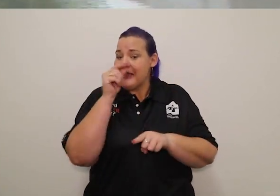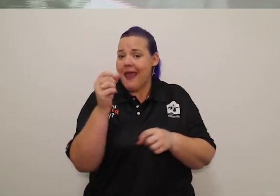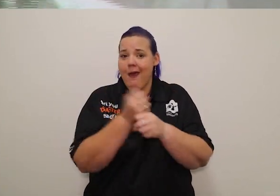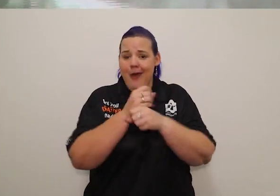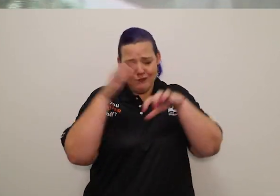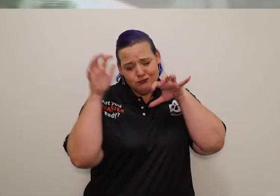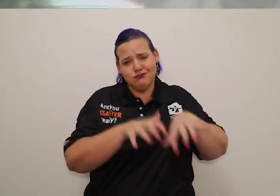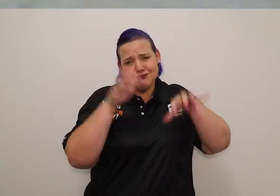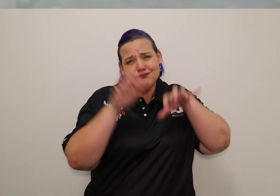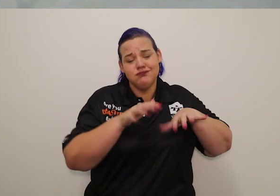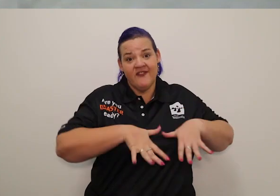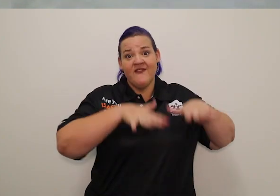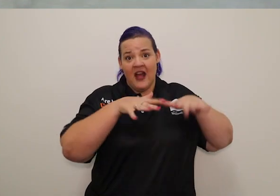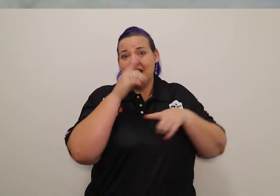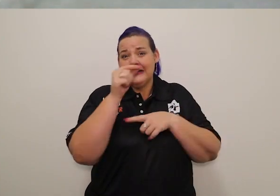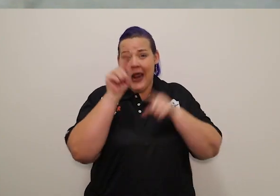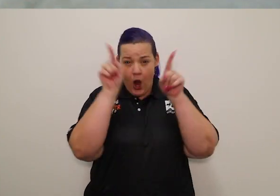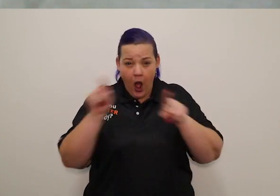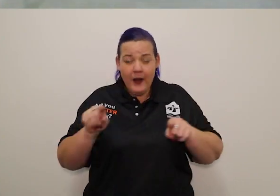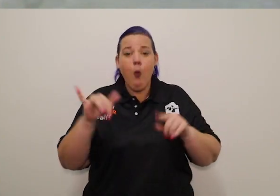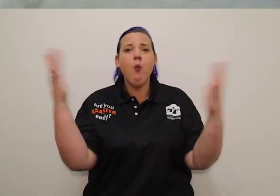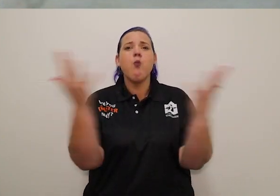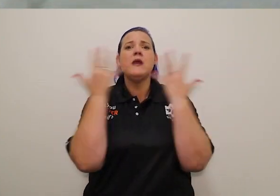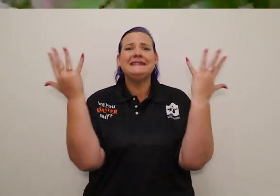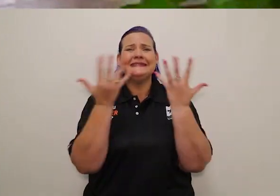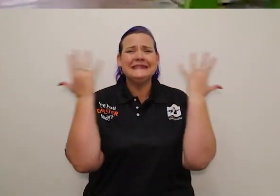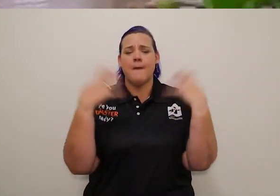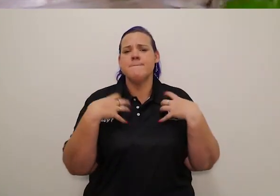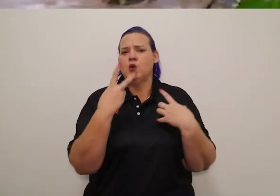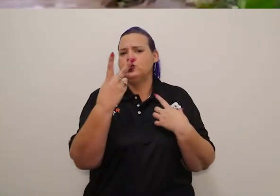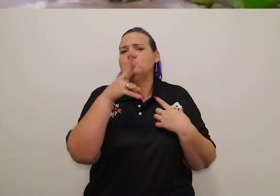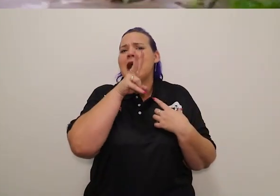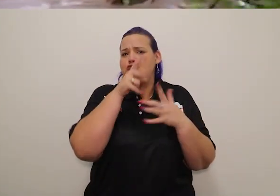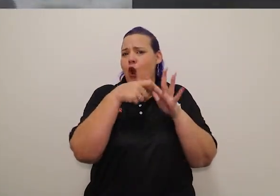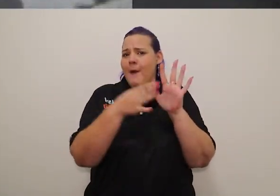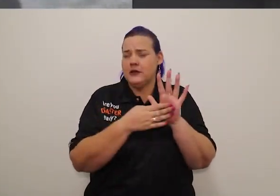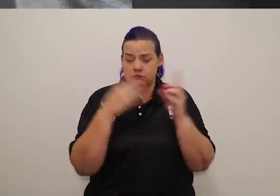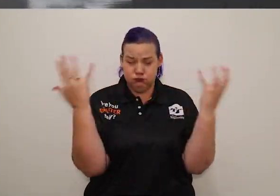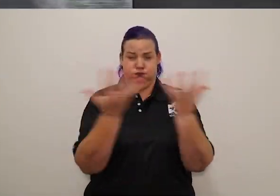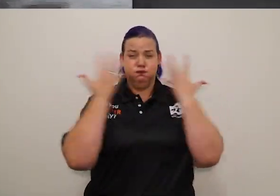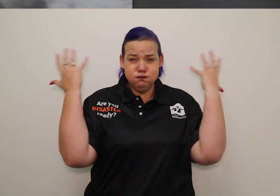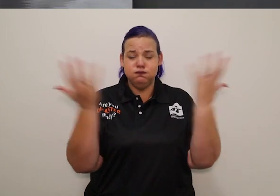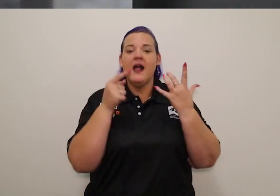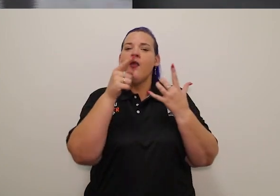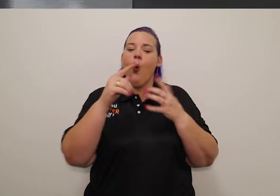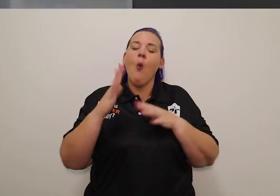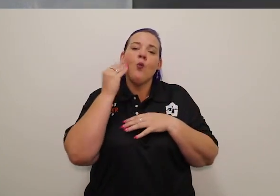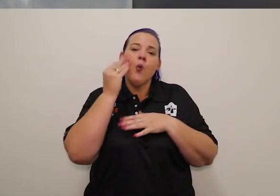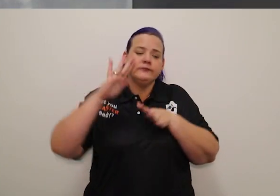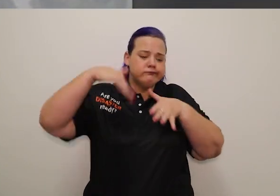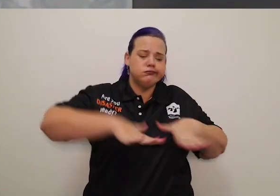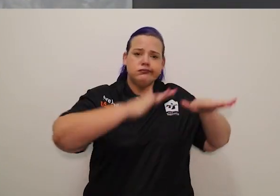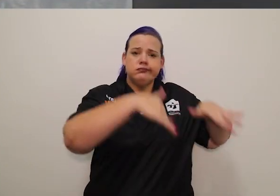rains, lightning, winds greater than 200 kilometres an hour, and seawater being pushed inland, which is known as storm